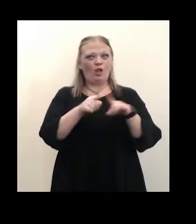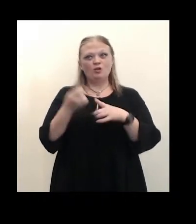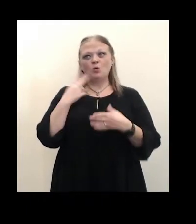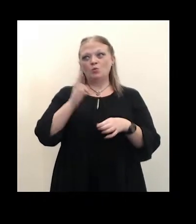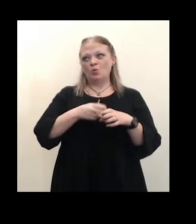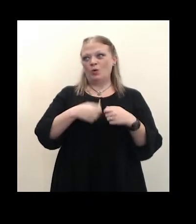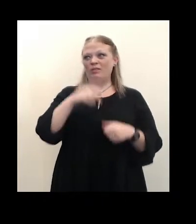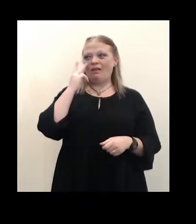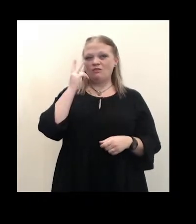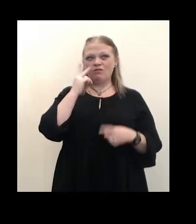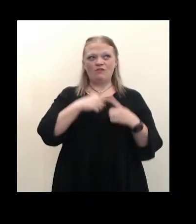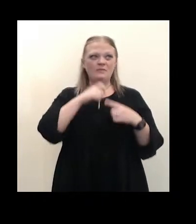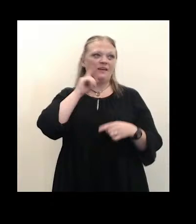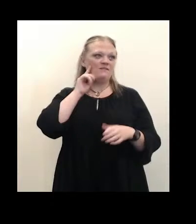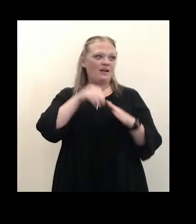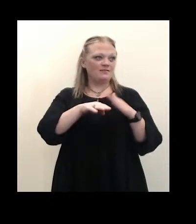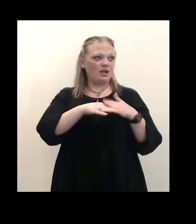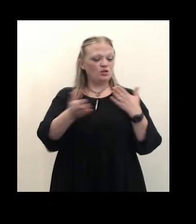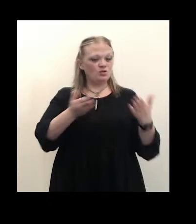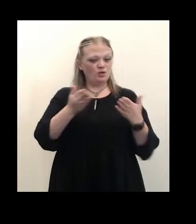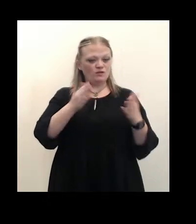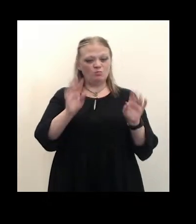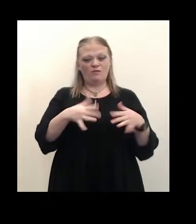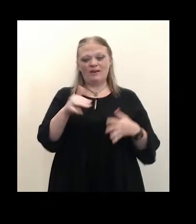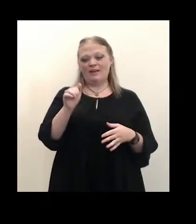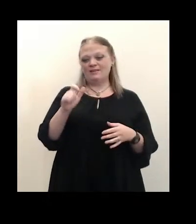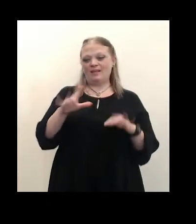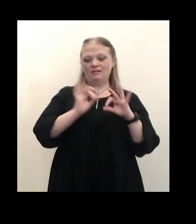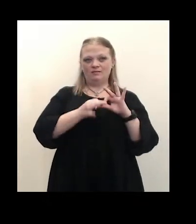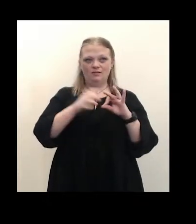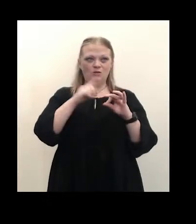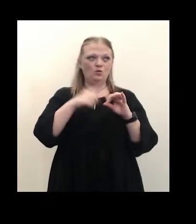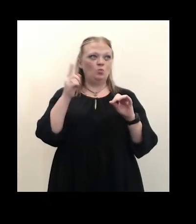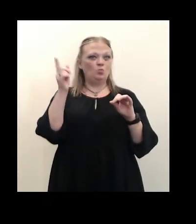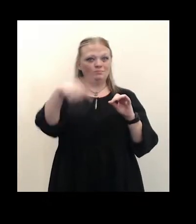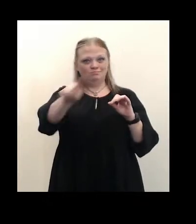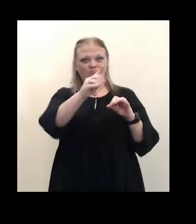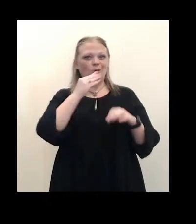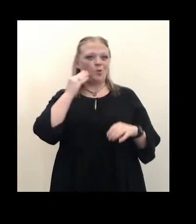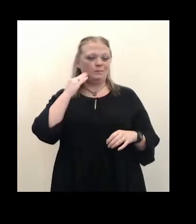Access Services, who'll be providing the American Sign Language to all at home.